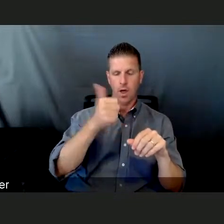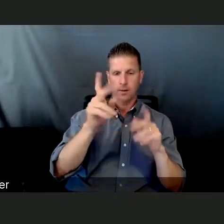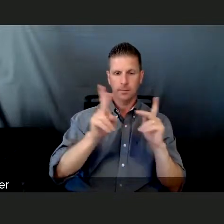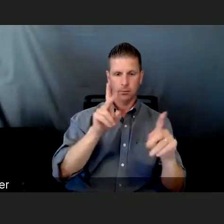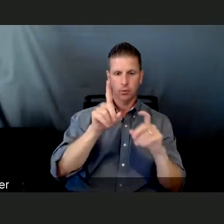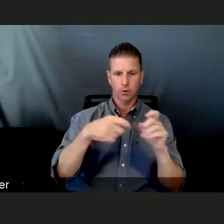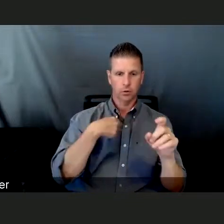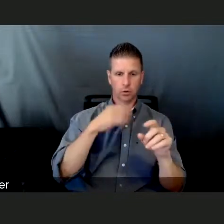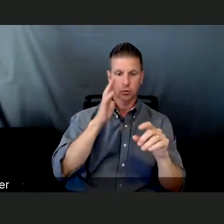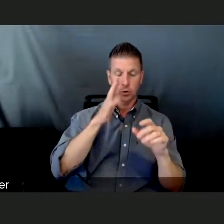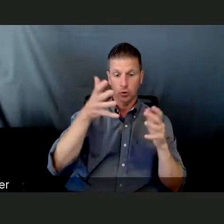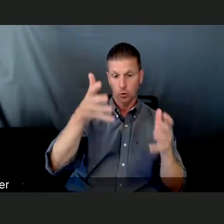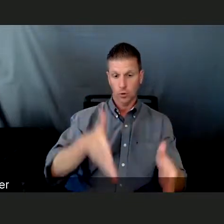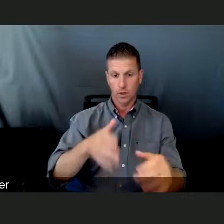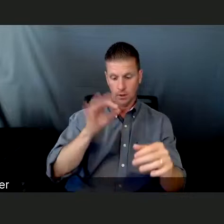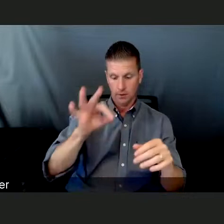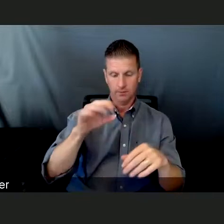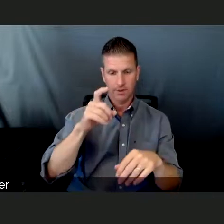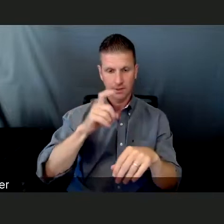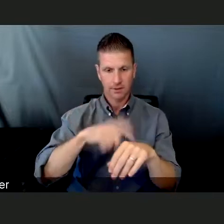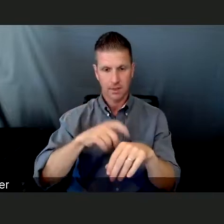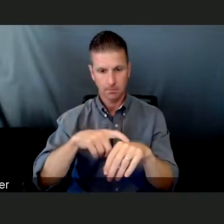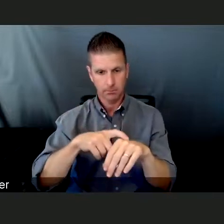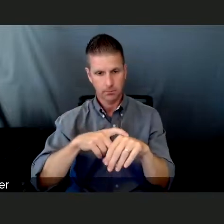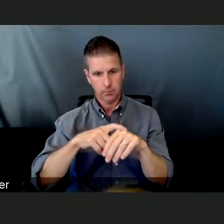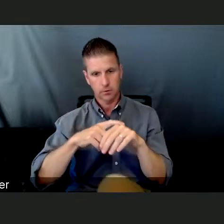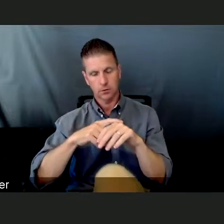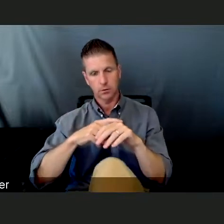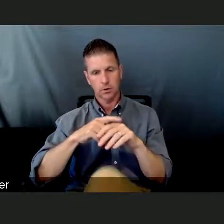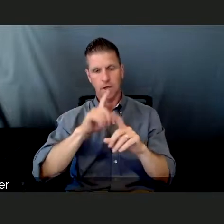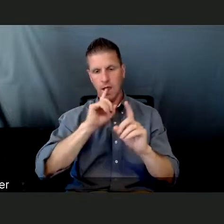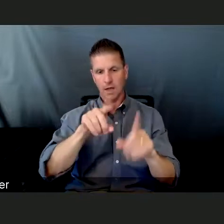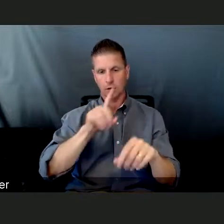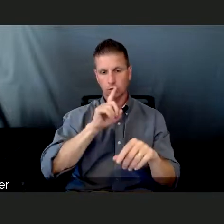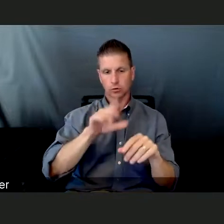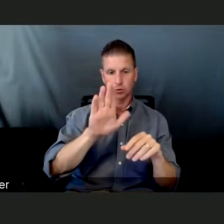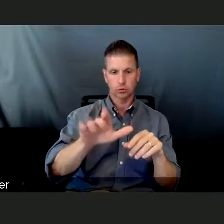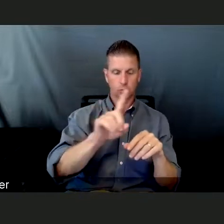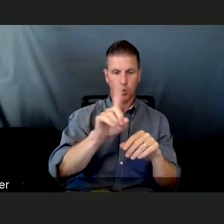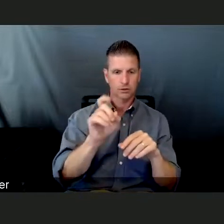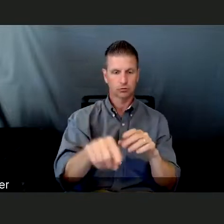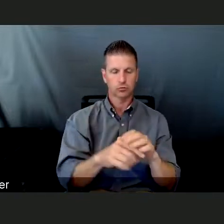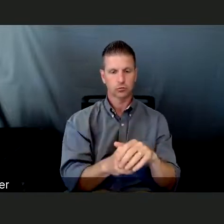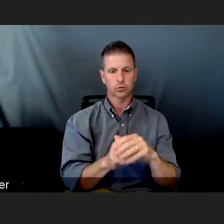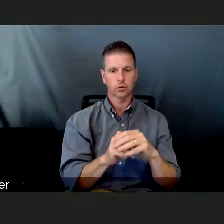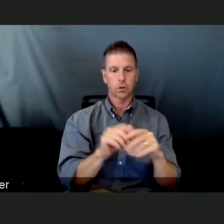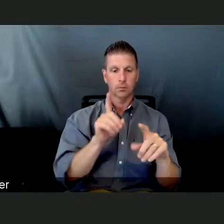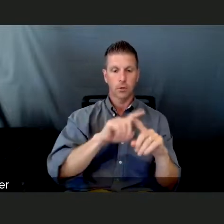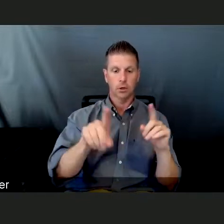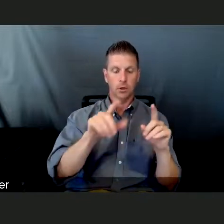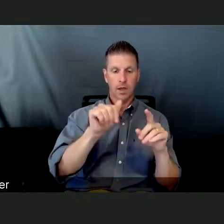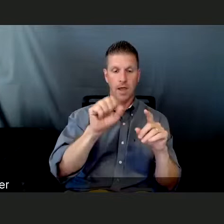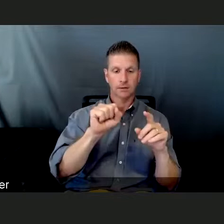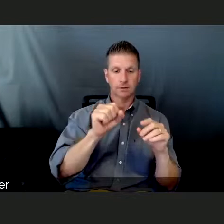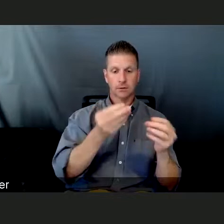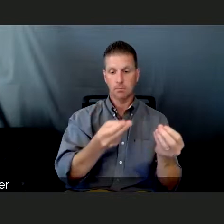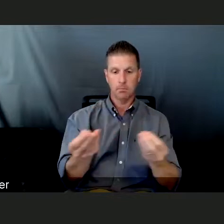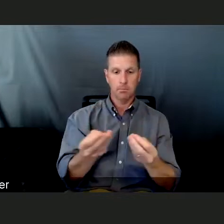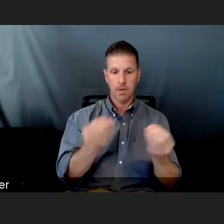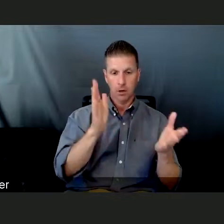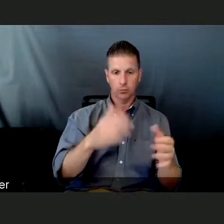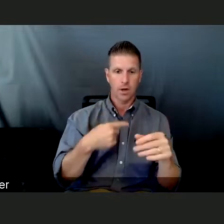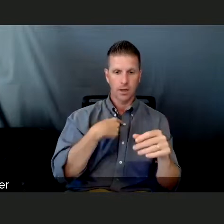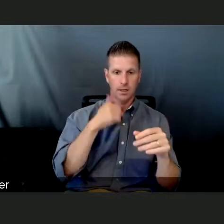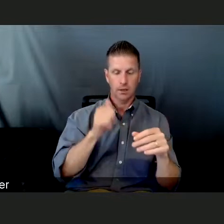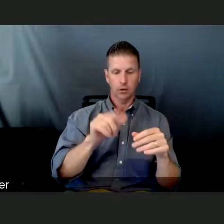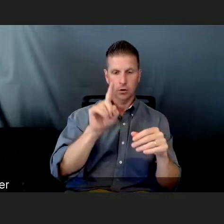going to spend the rest of the time answering your questions. But as the moderator, I get to go first.